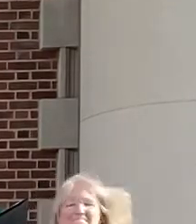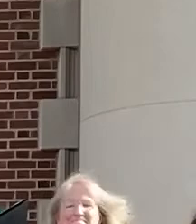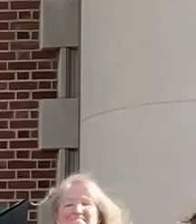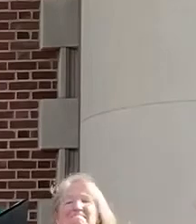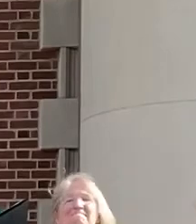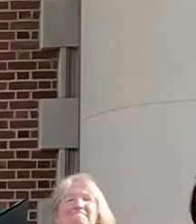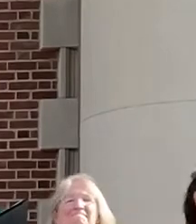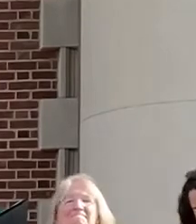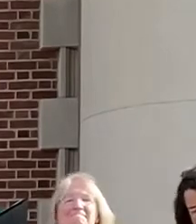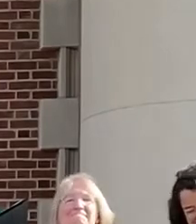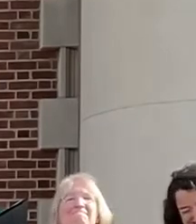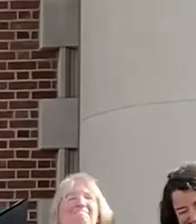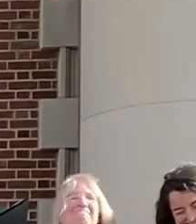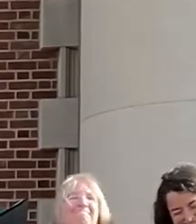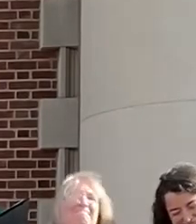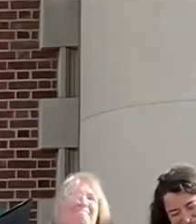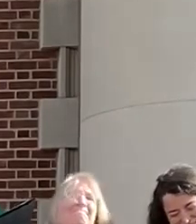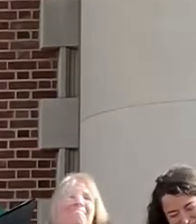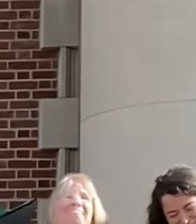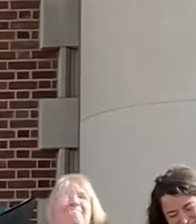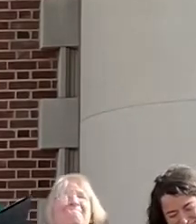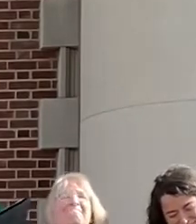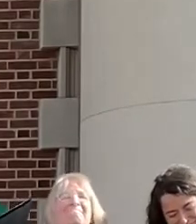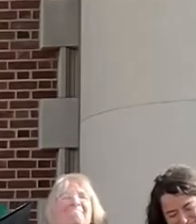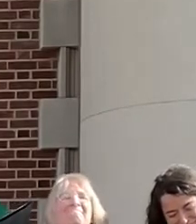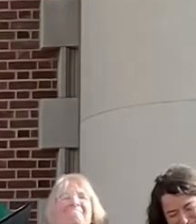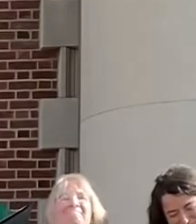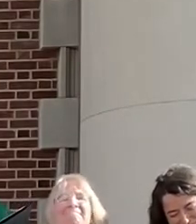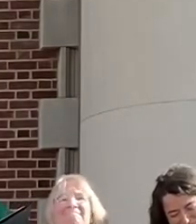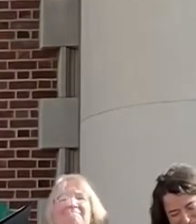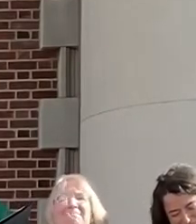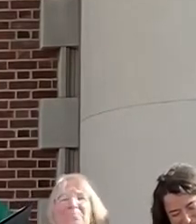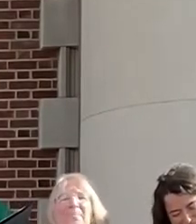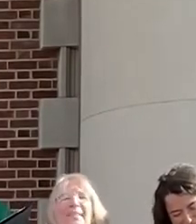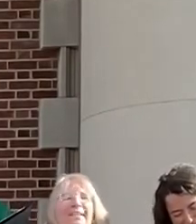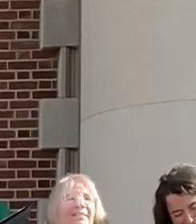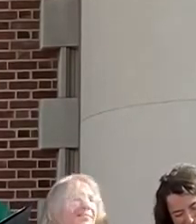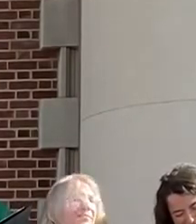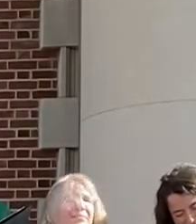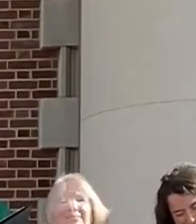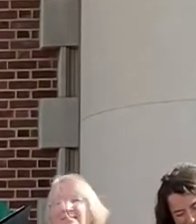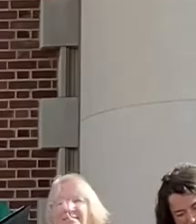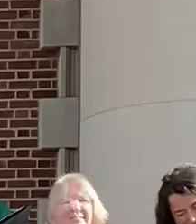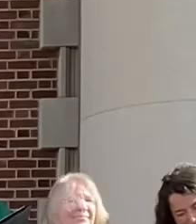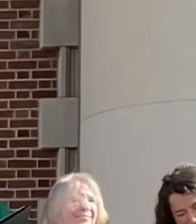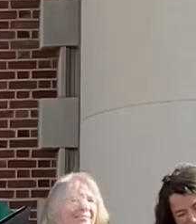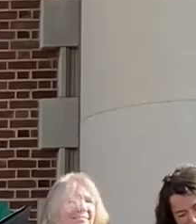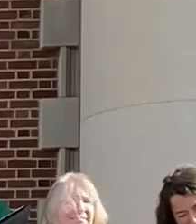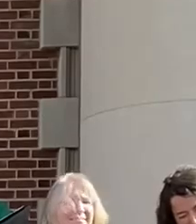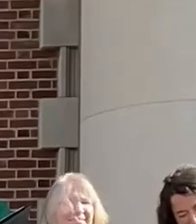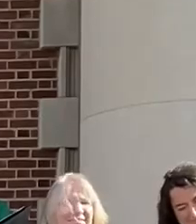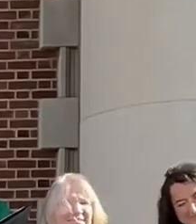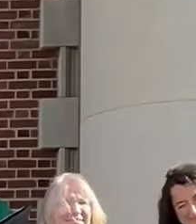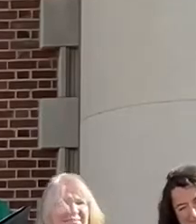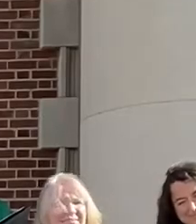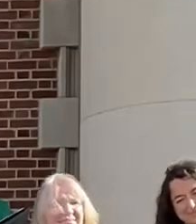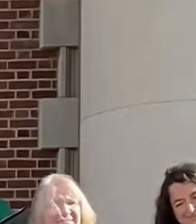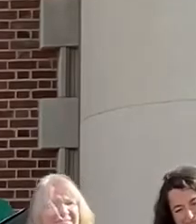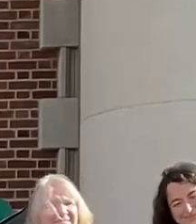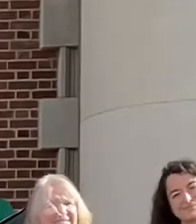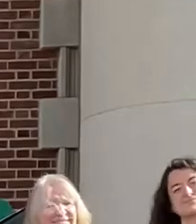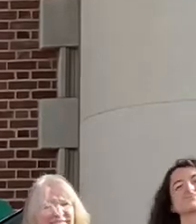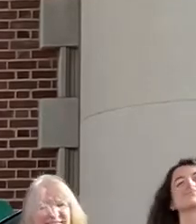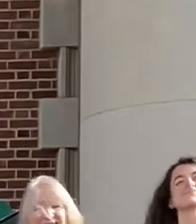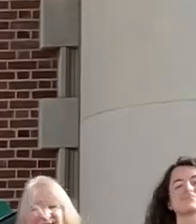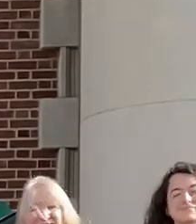If we want hope to survive in this world today, then